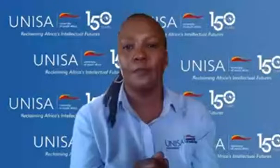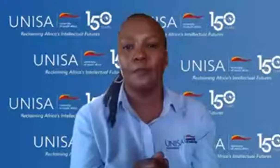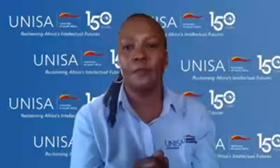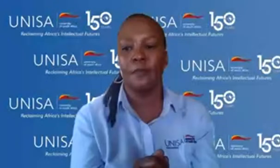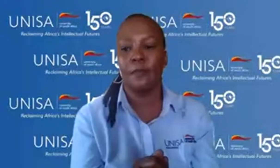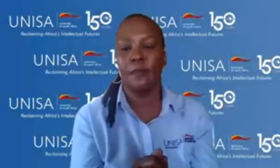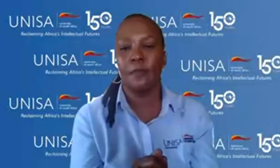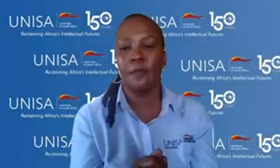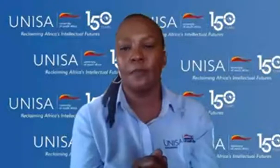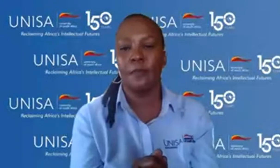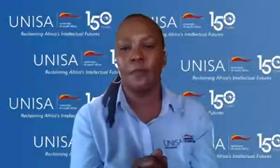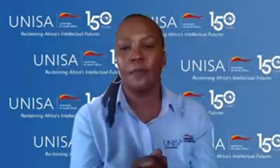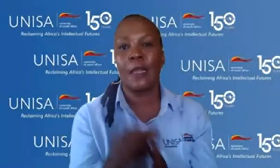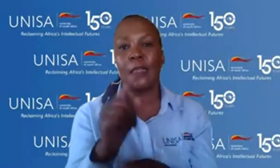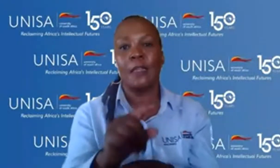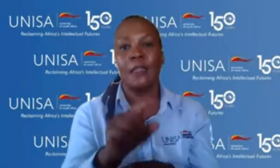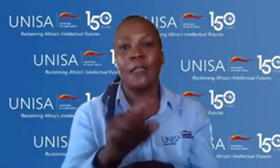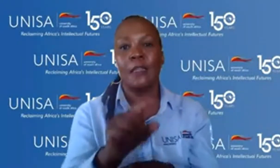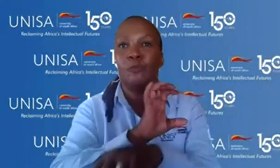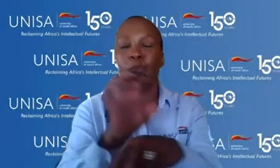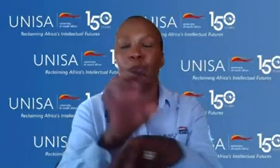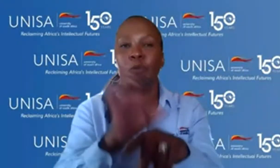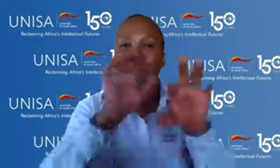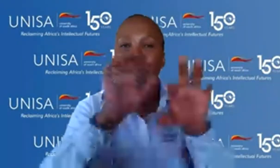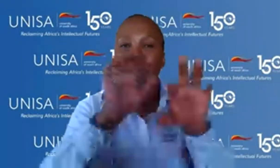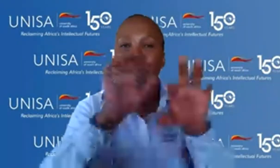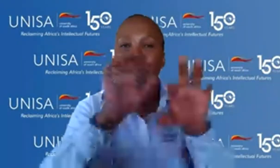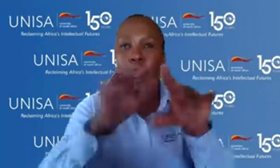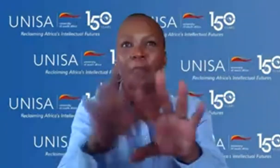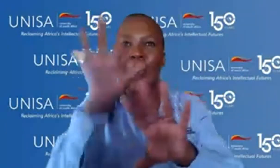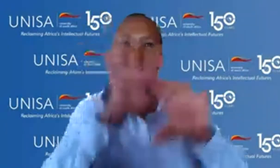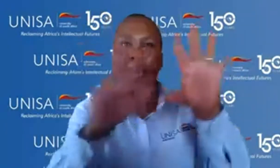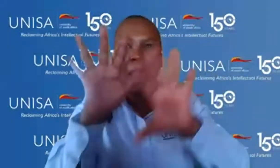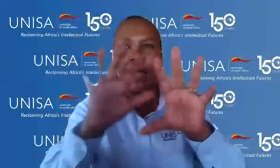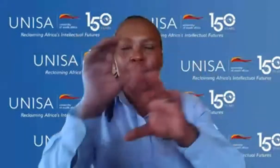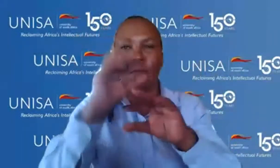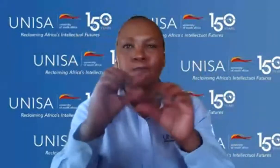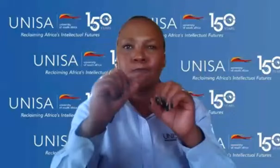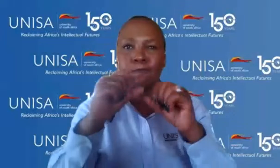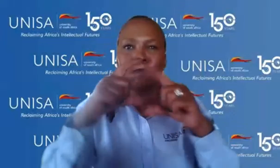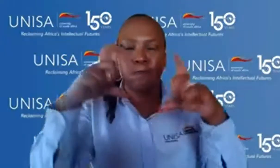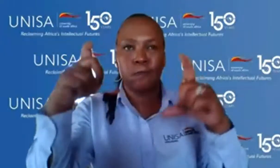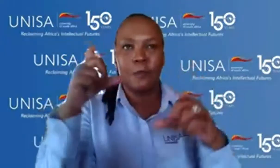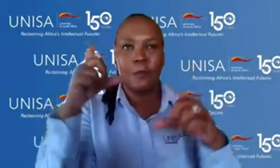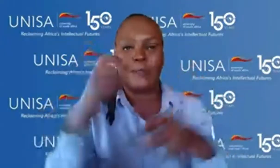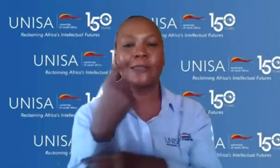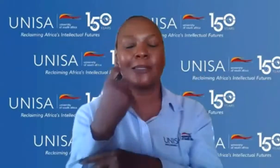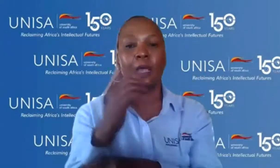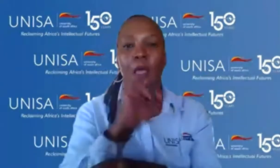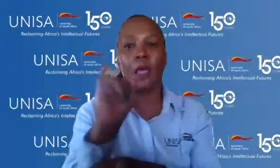These keyboards have high contrast colors as well, so that it's easy for you to actually see them.